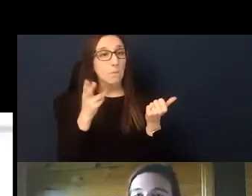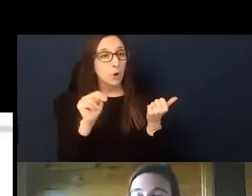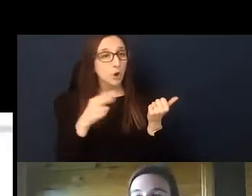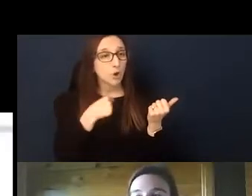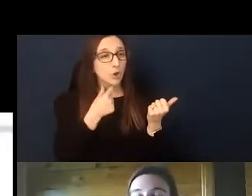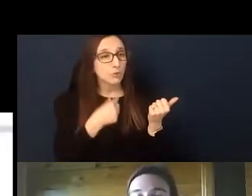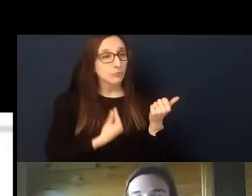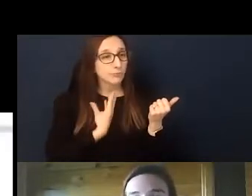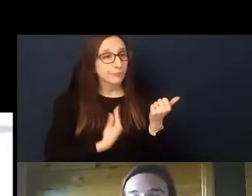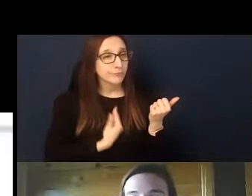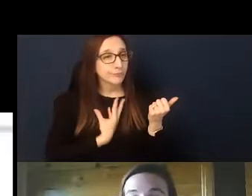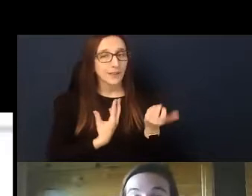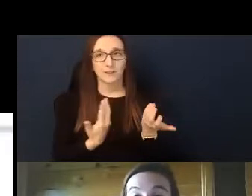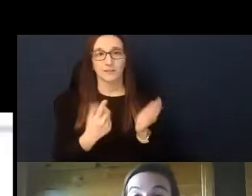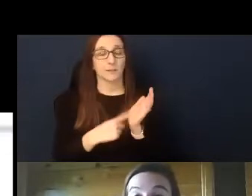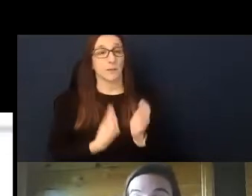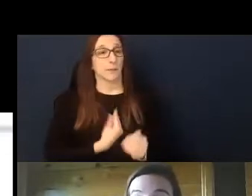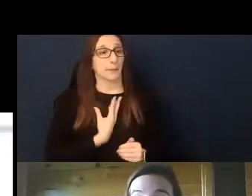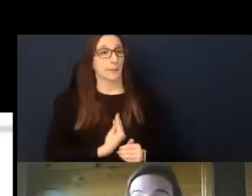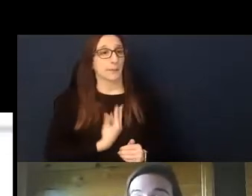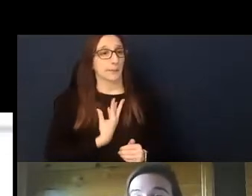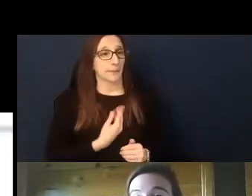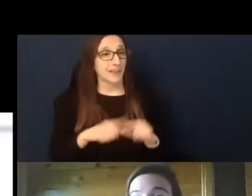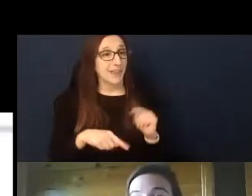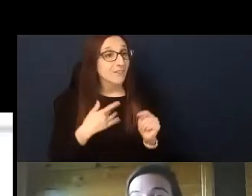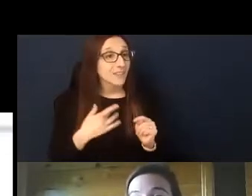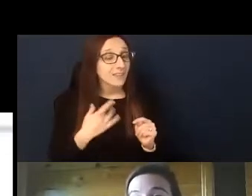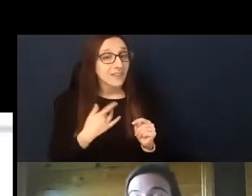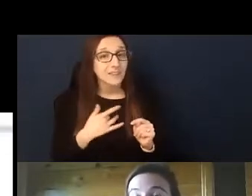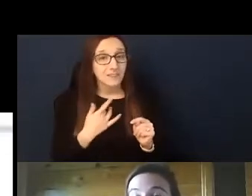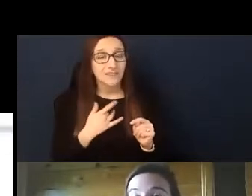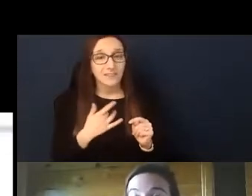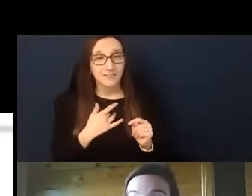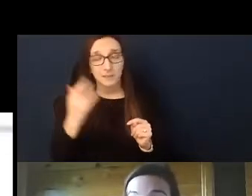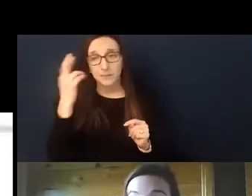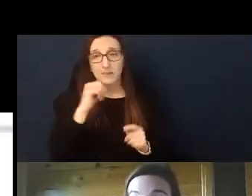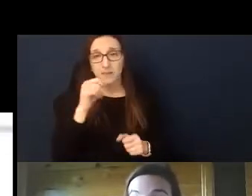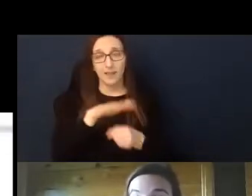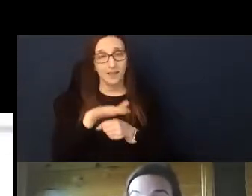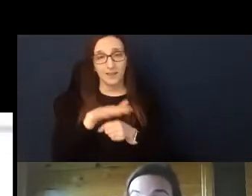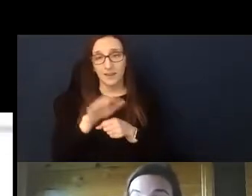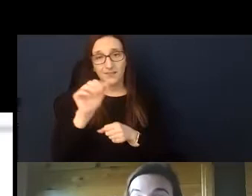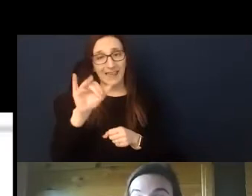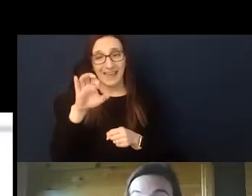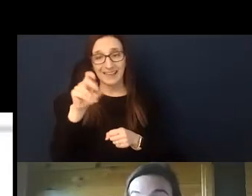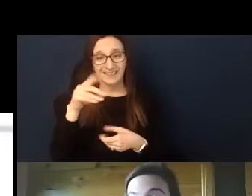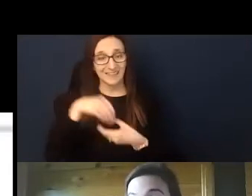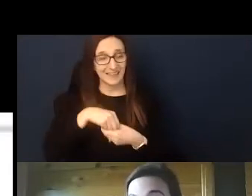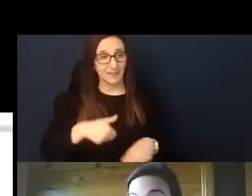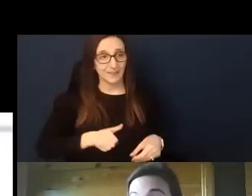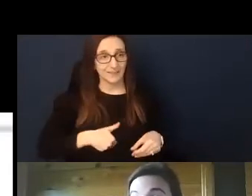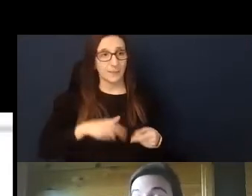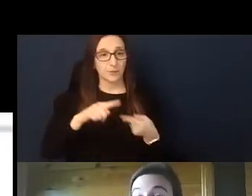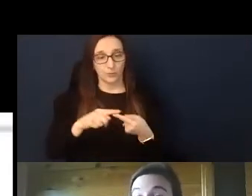So sometimes you have heartburn and you don't feel it, and that's because there isn't enough acid in your stomach to digest the